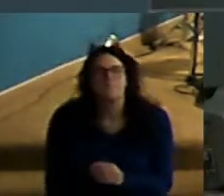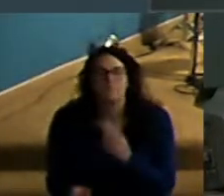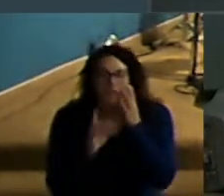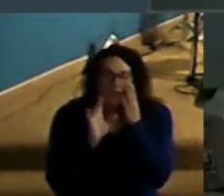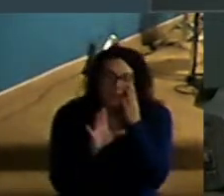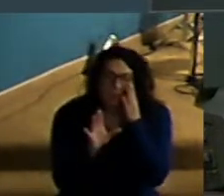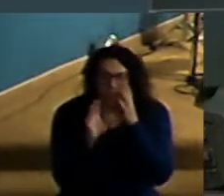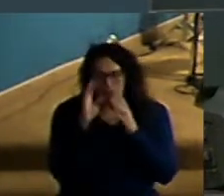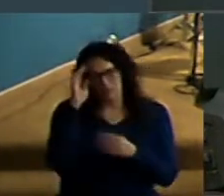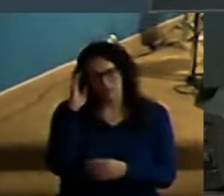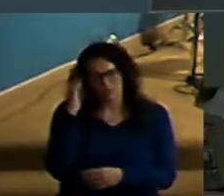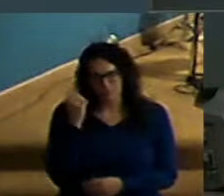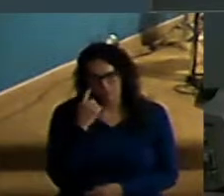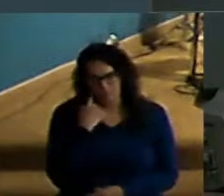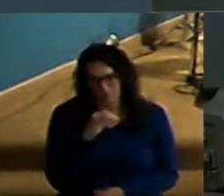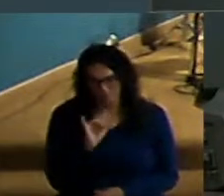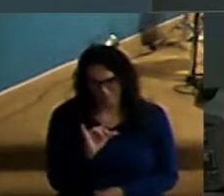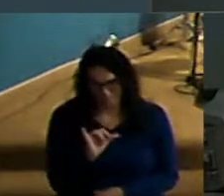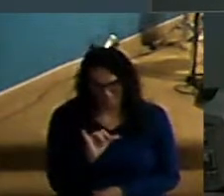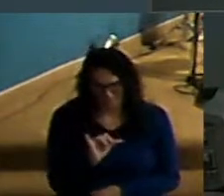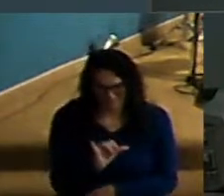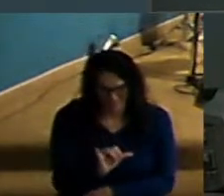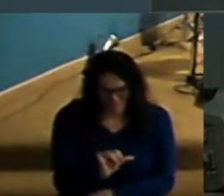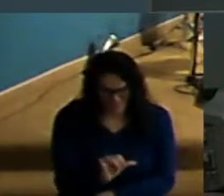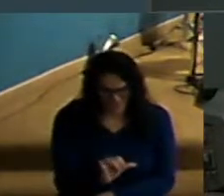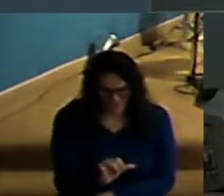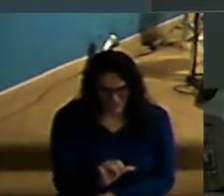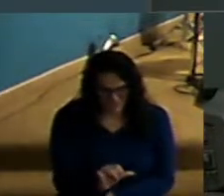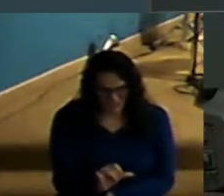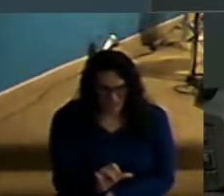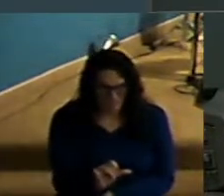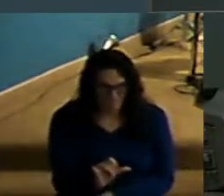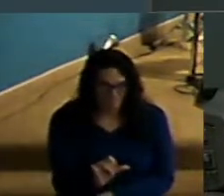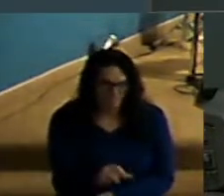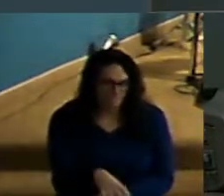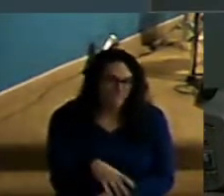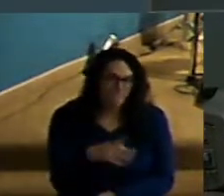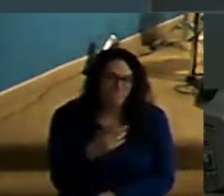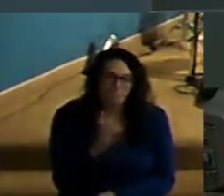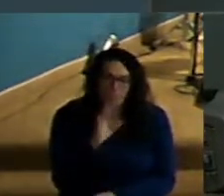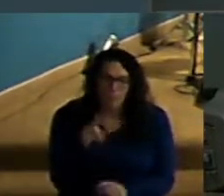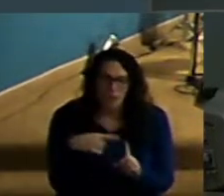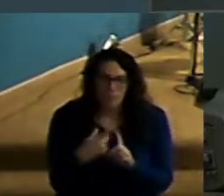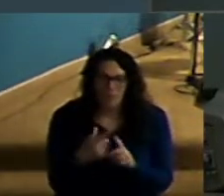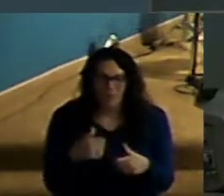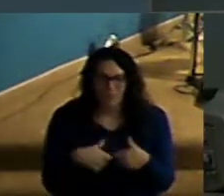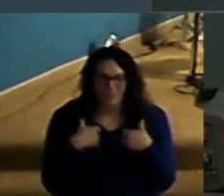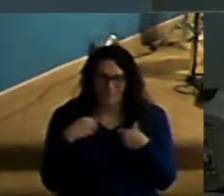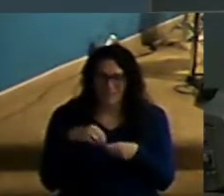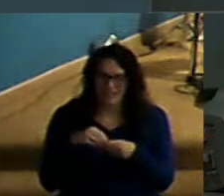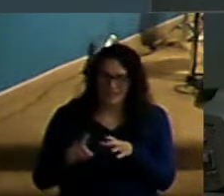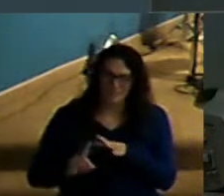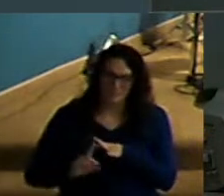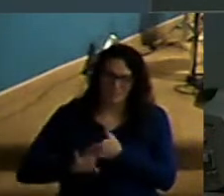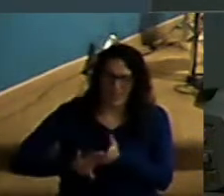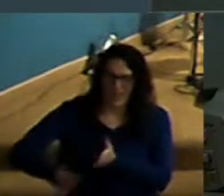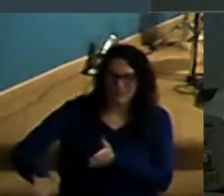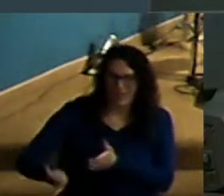mission. It kind of sounds like one of those, you know, this message will self-destruct in X amount of